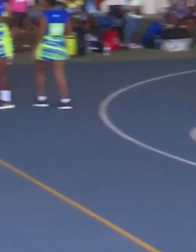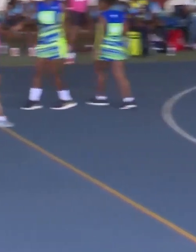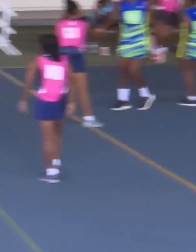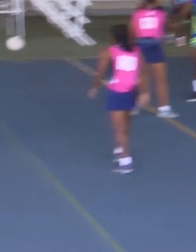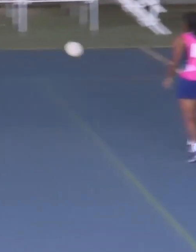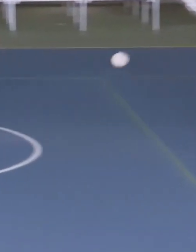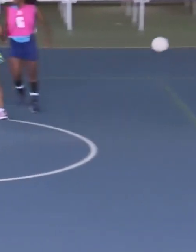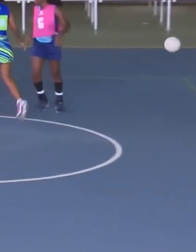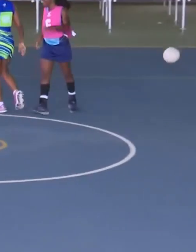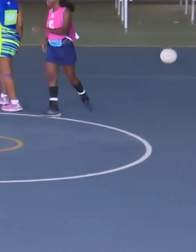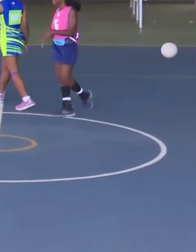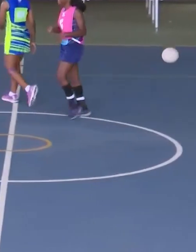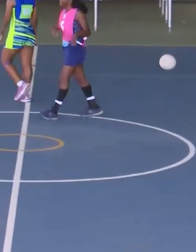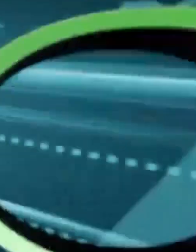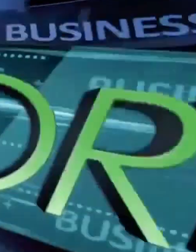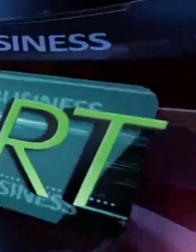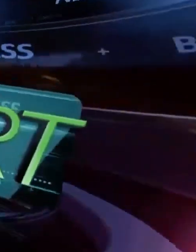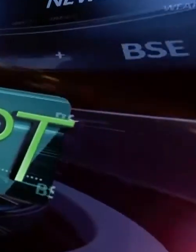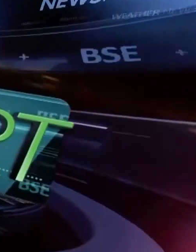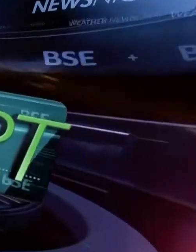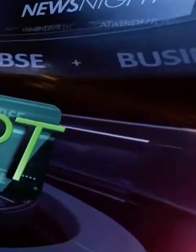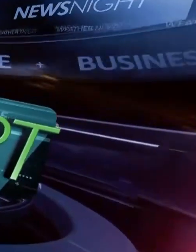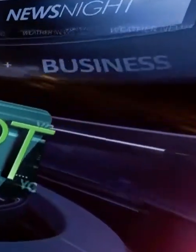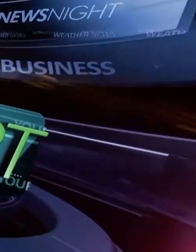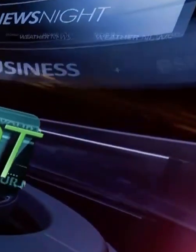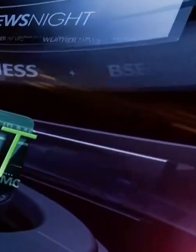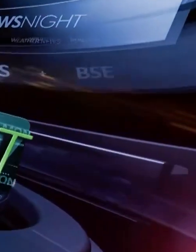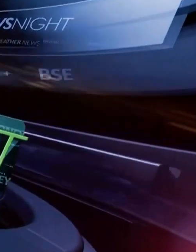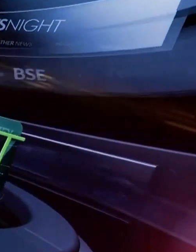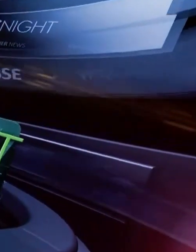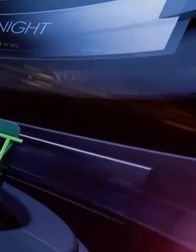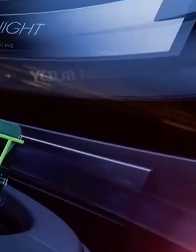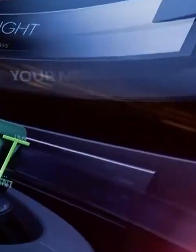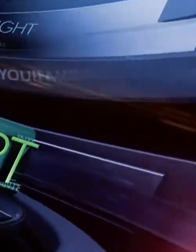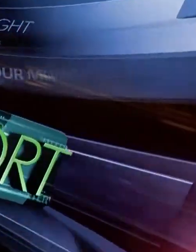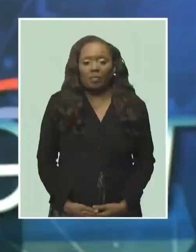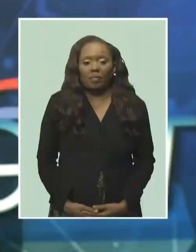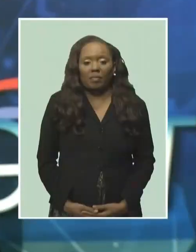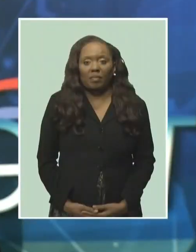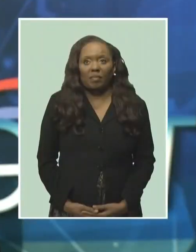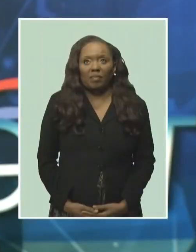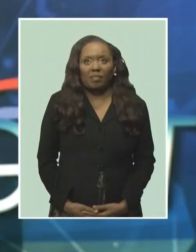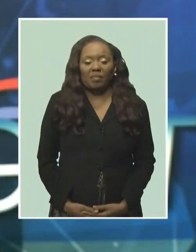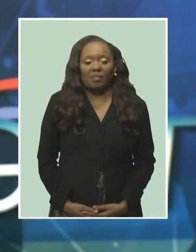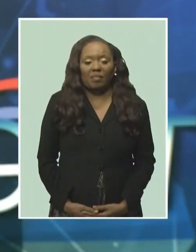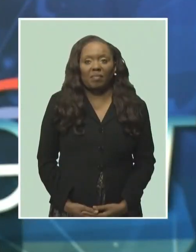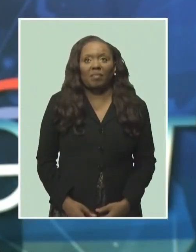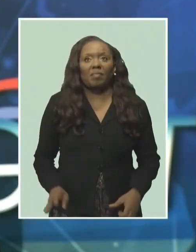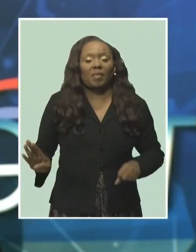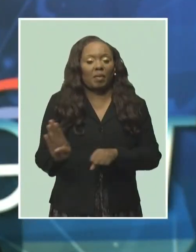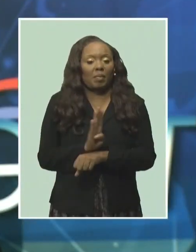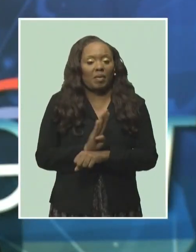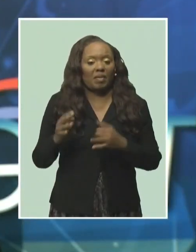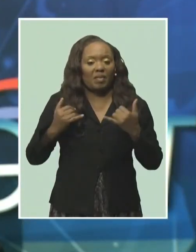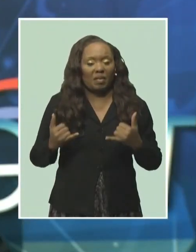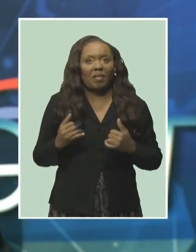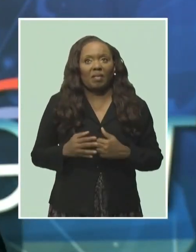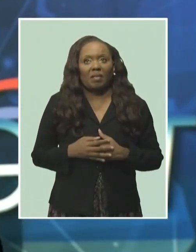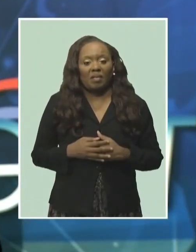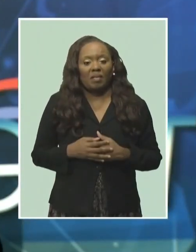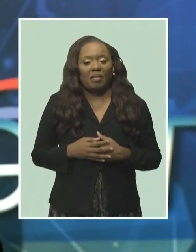continued to stamp their authority in the third. Quick short passes before another lob over to goal attack Boyce, who notches.